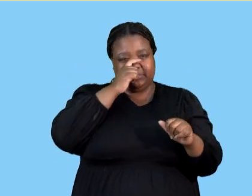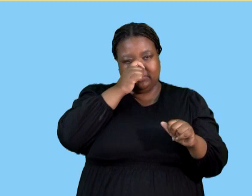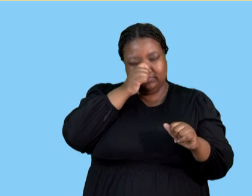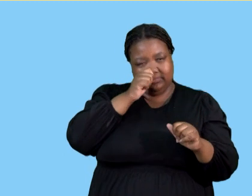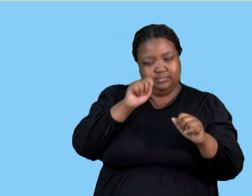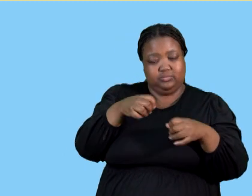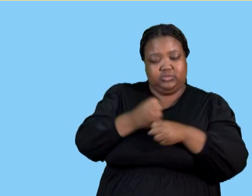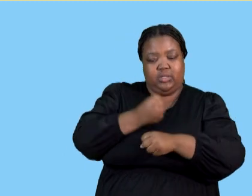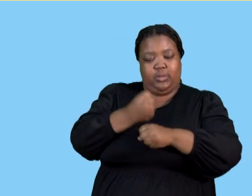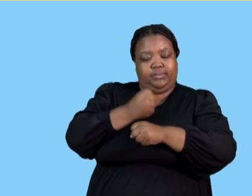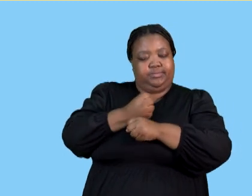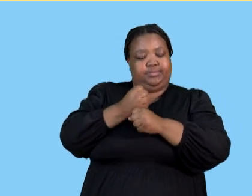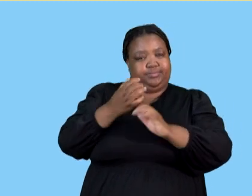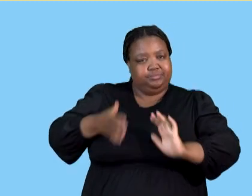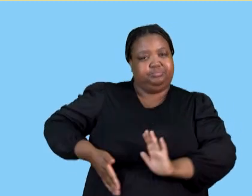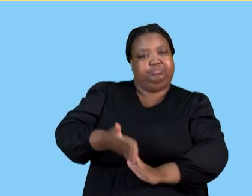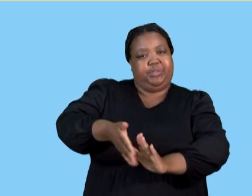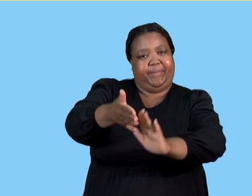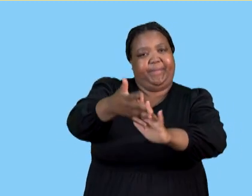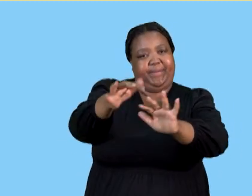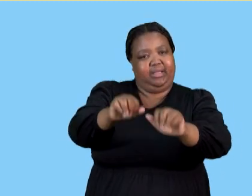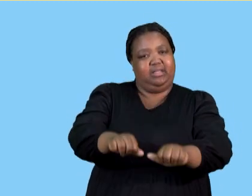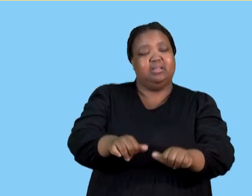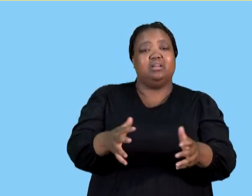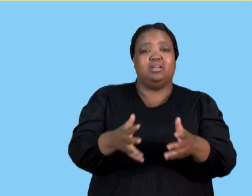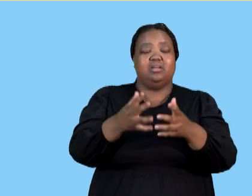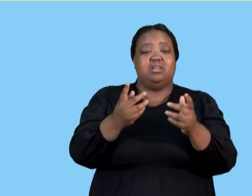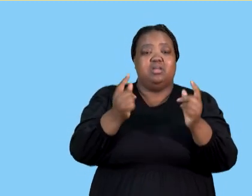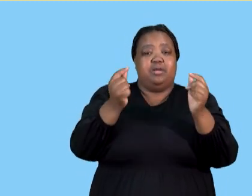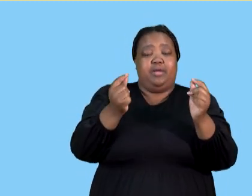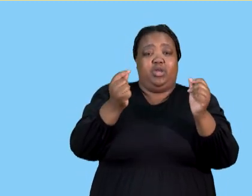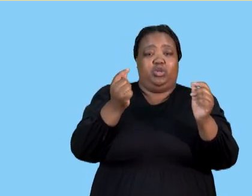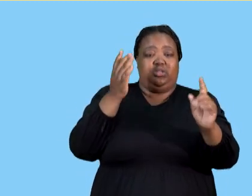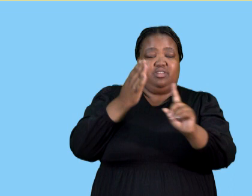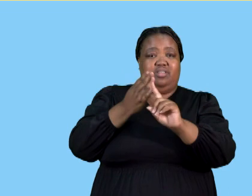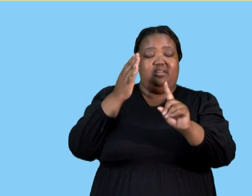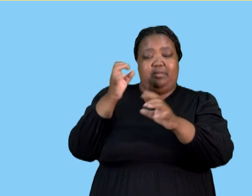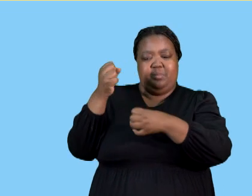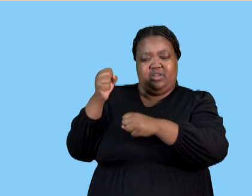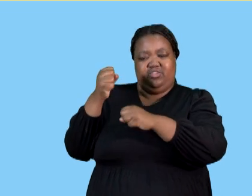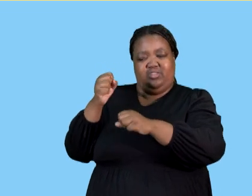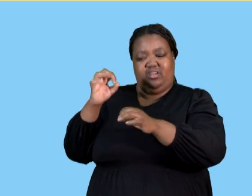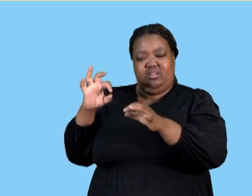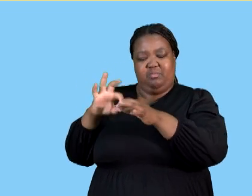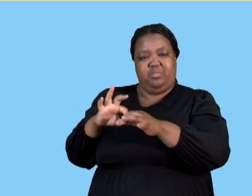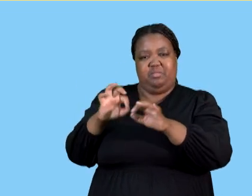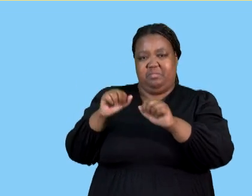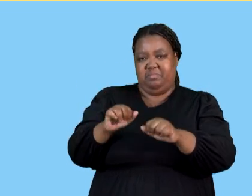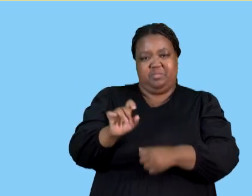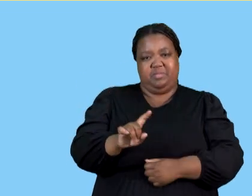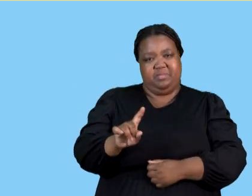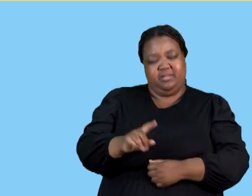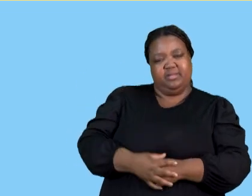manufacturing section of the factory in operation. The cost cannot be directly linked to the manufacturing